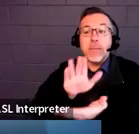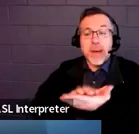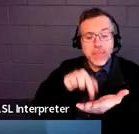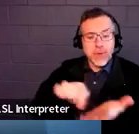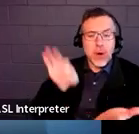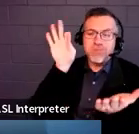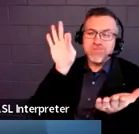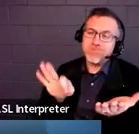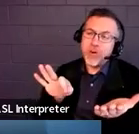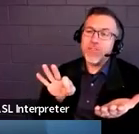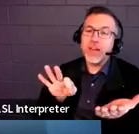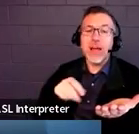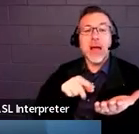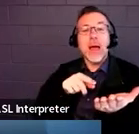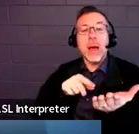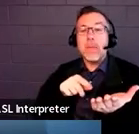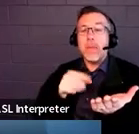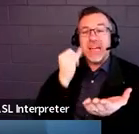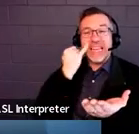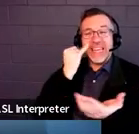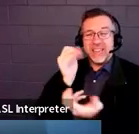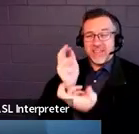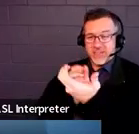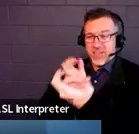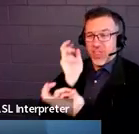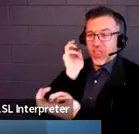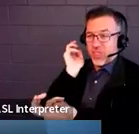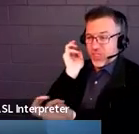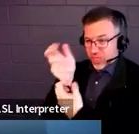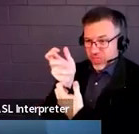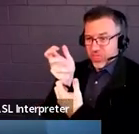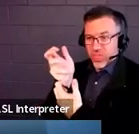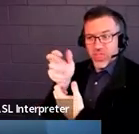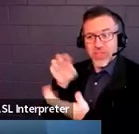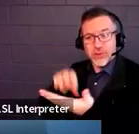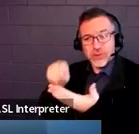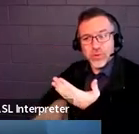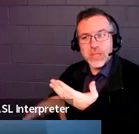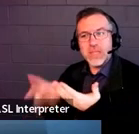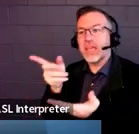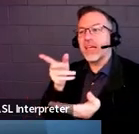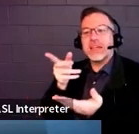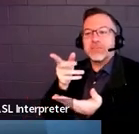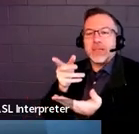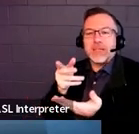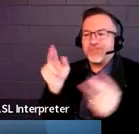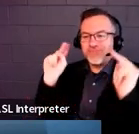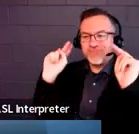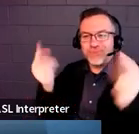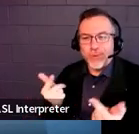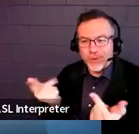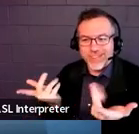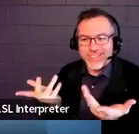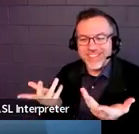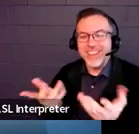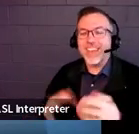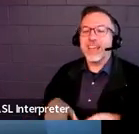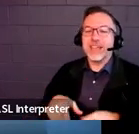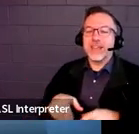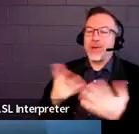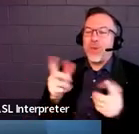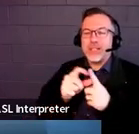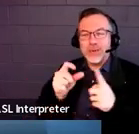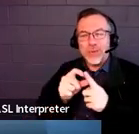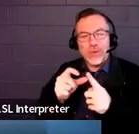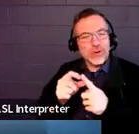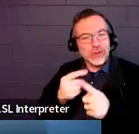on paper is not the only need. Right, we need compliance, and we don't want to. What is the word that you use,